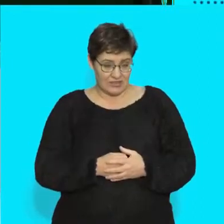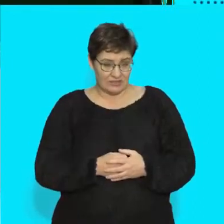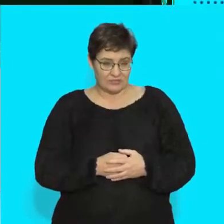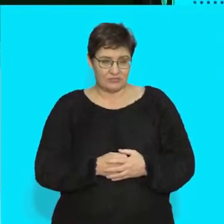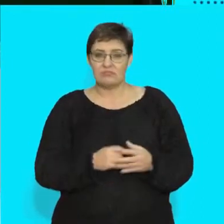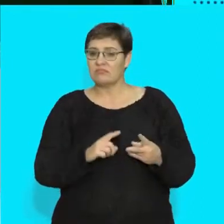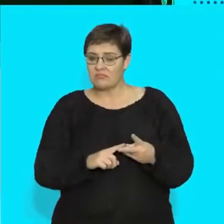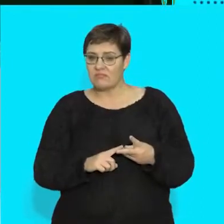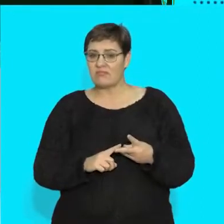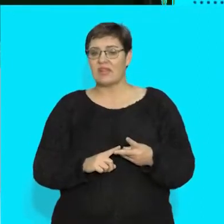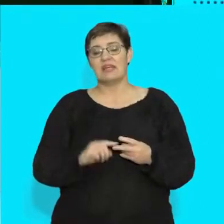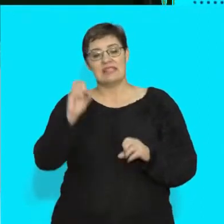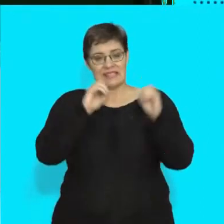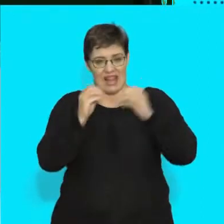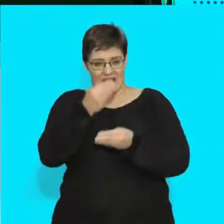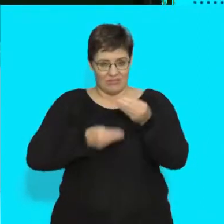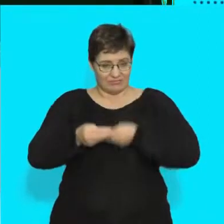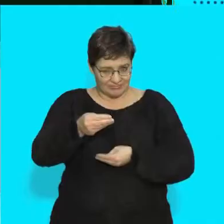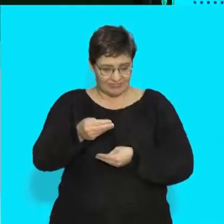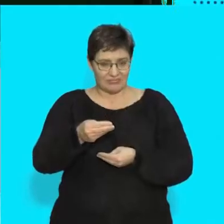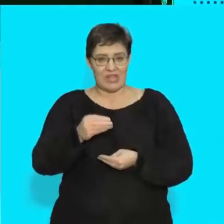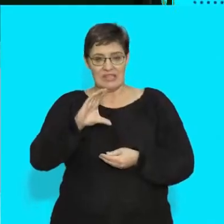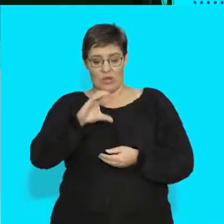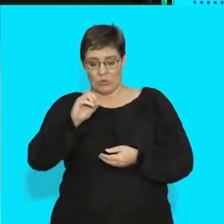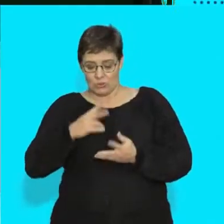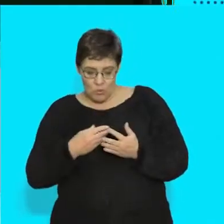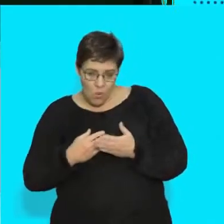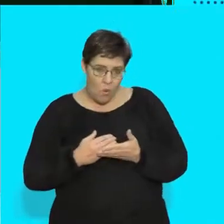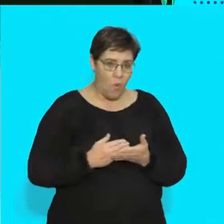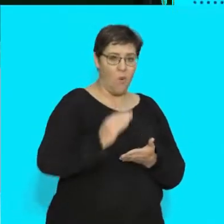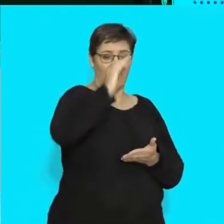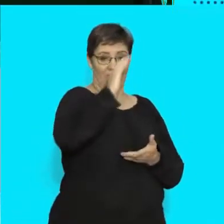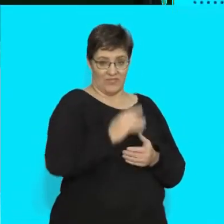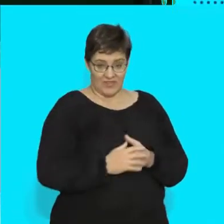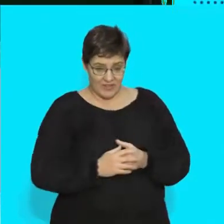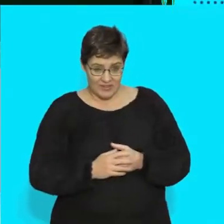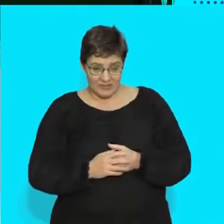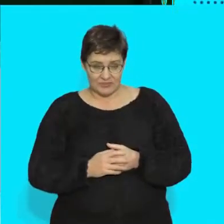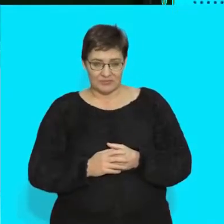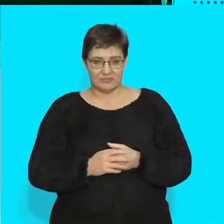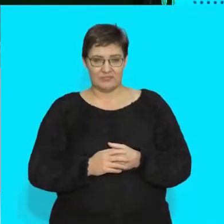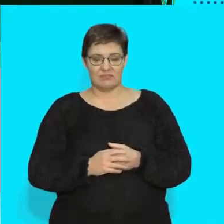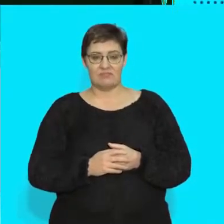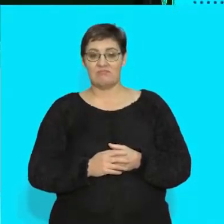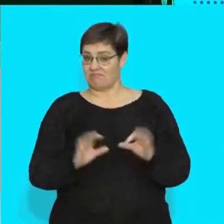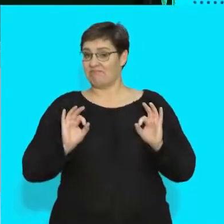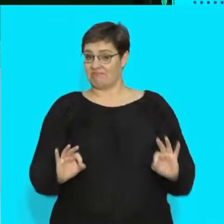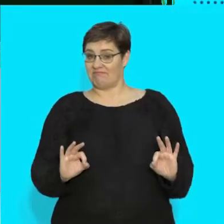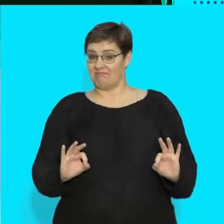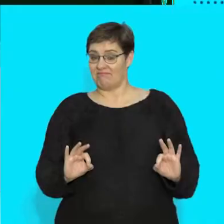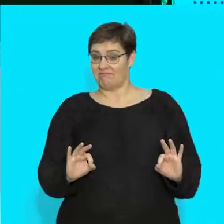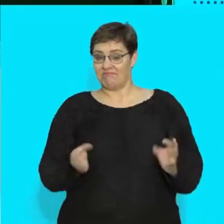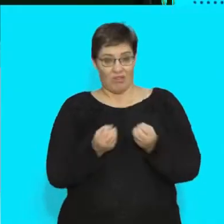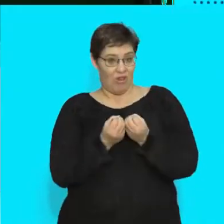then what happens? Cellular respiration, we produce carbon dioxide, and we need to get that out of our body.